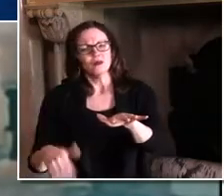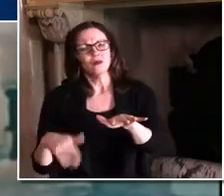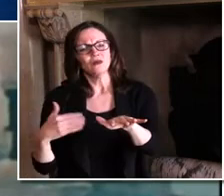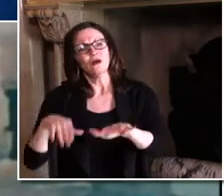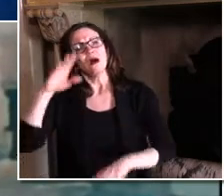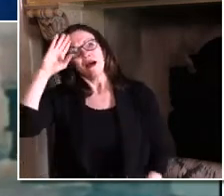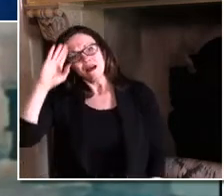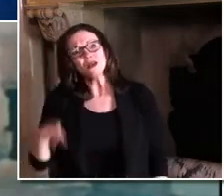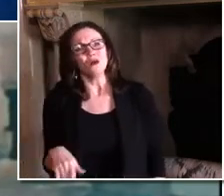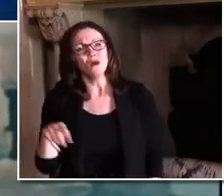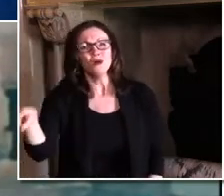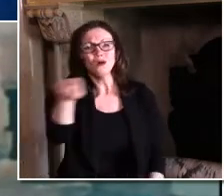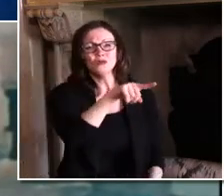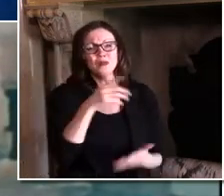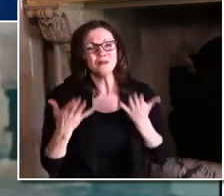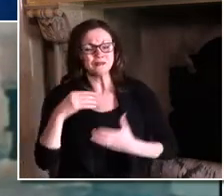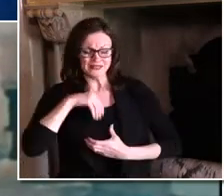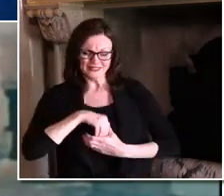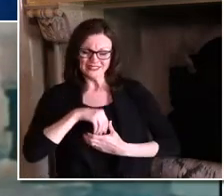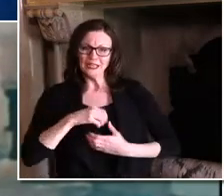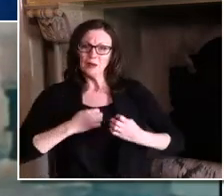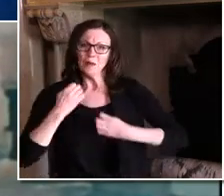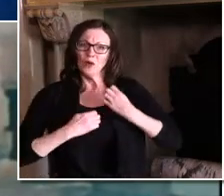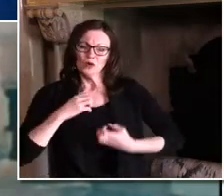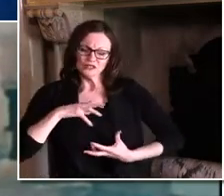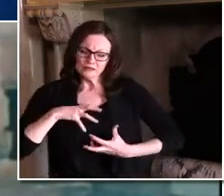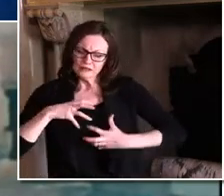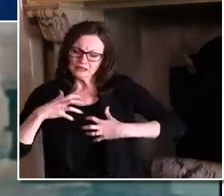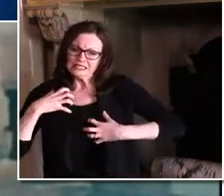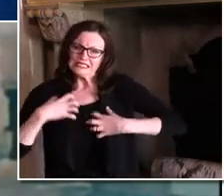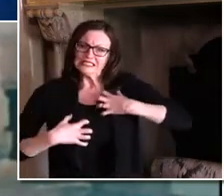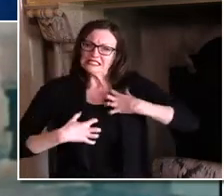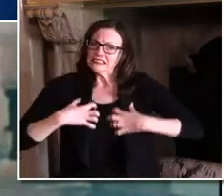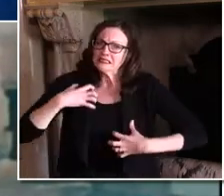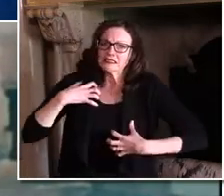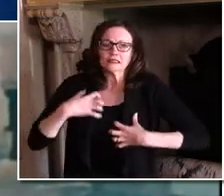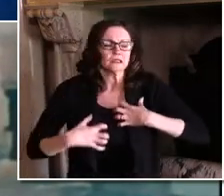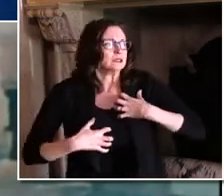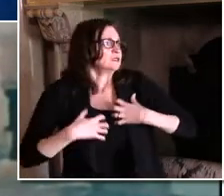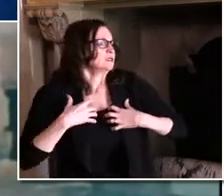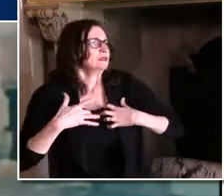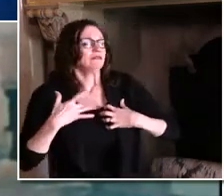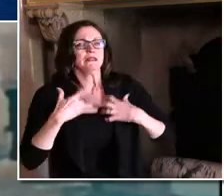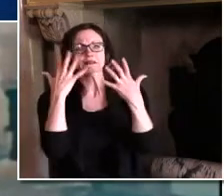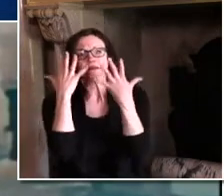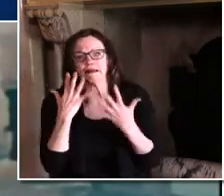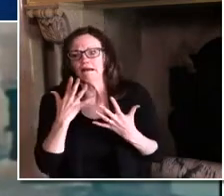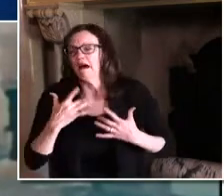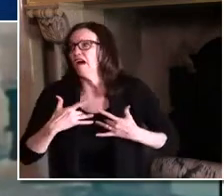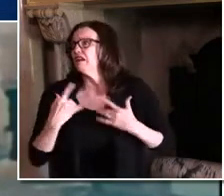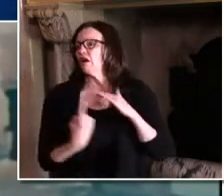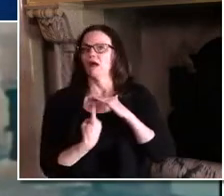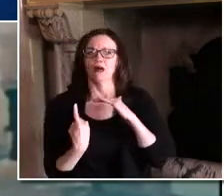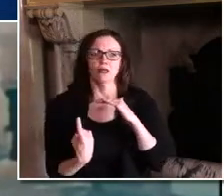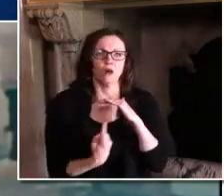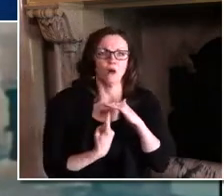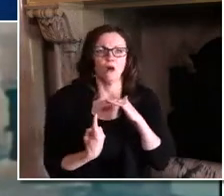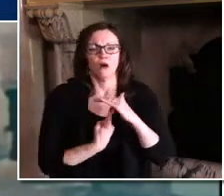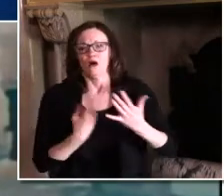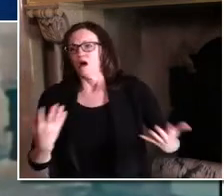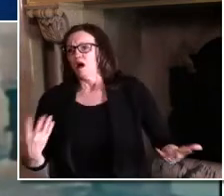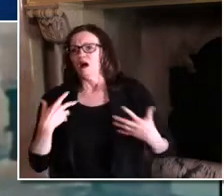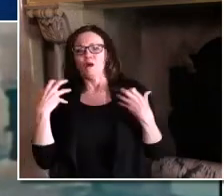been physically and mentally draining. But what I do know is exponentially worse right now is